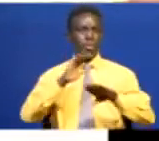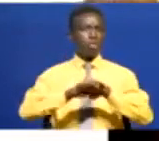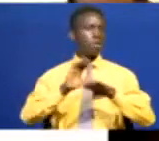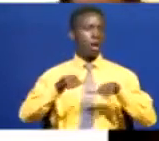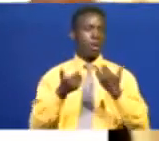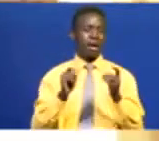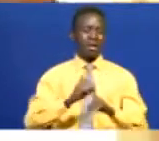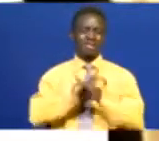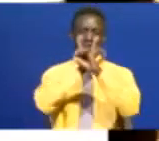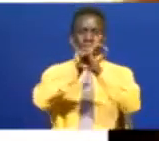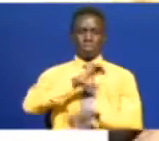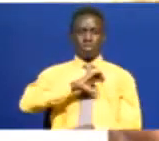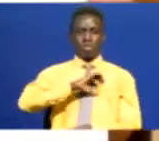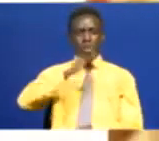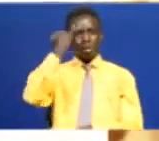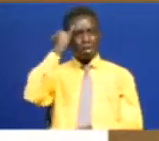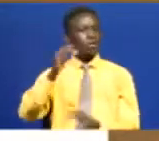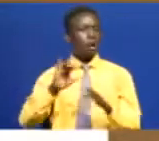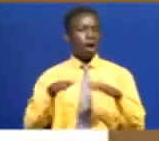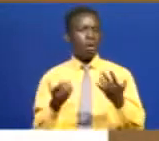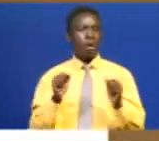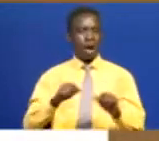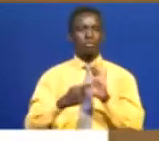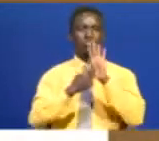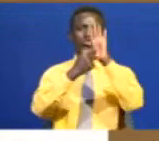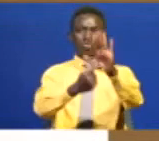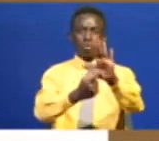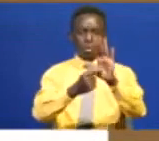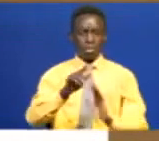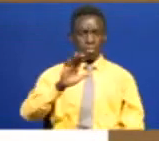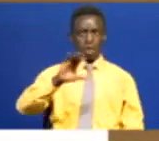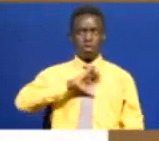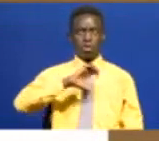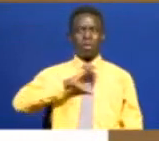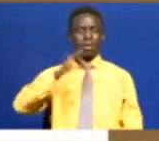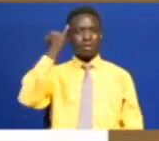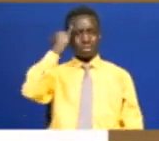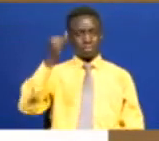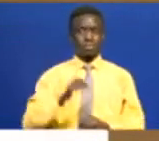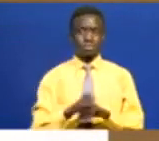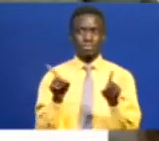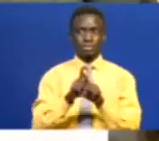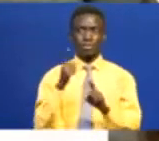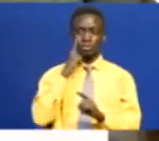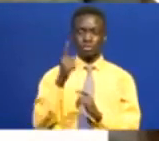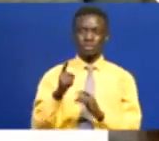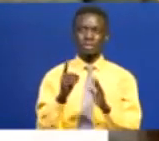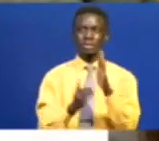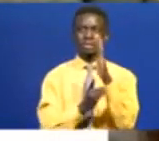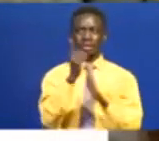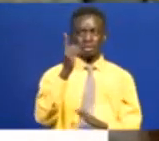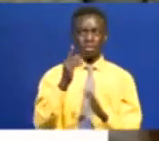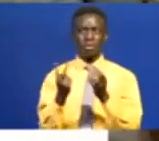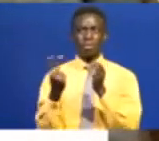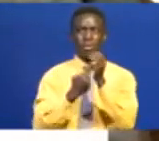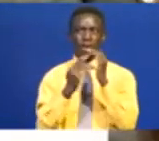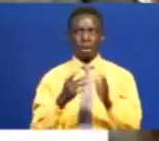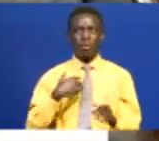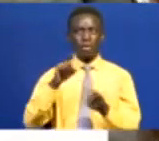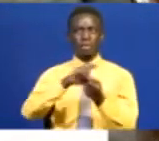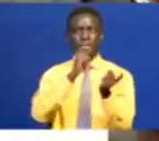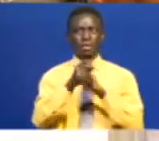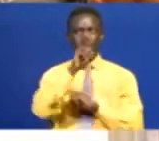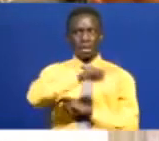defend an idea, how they can project an idea. Development partners are also calling for partnerships and change in attitude amongst